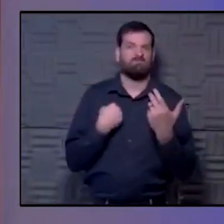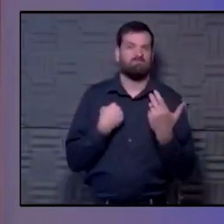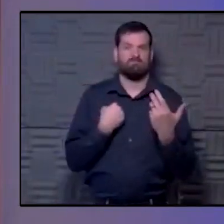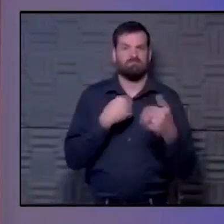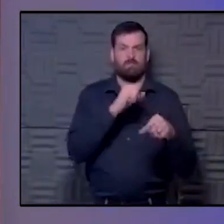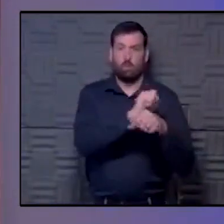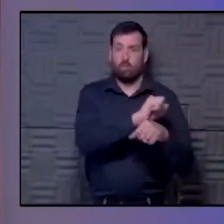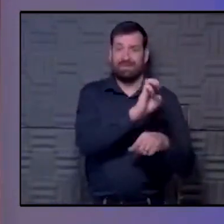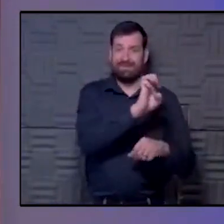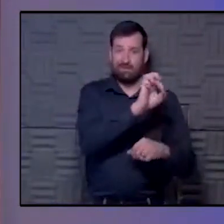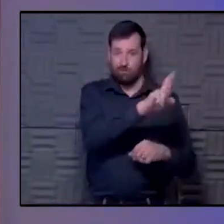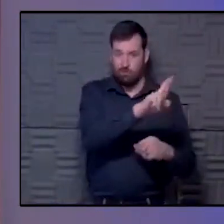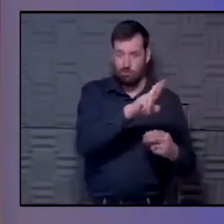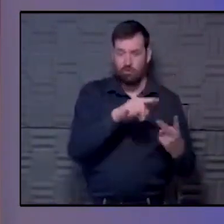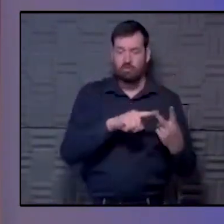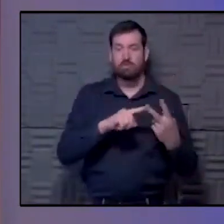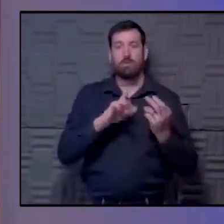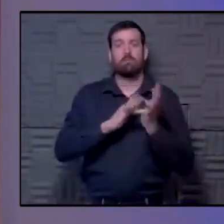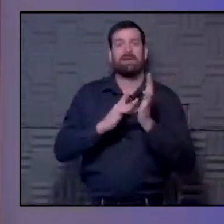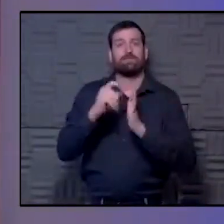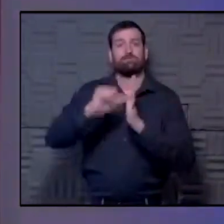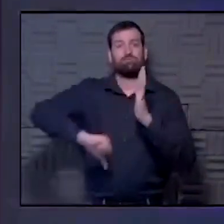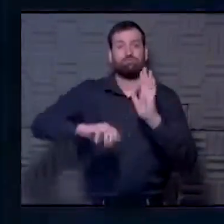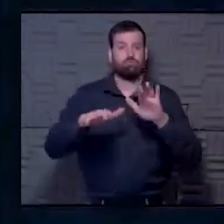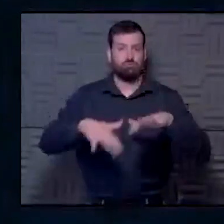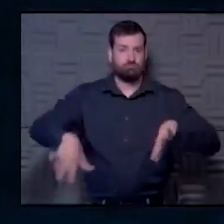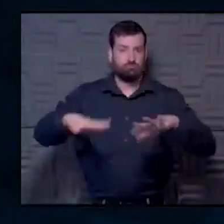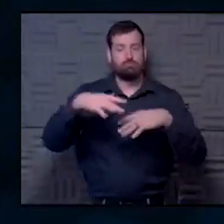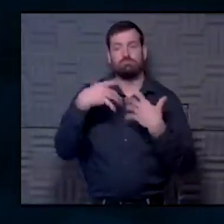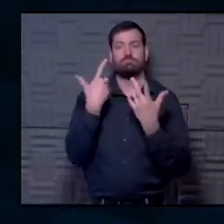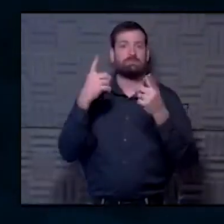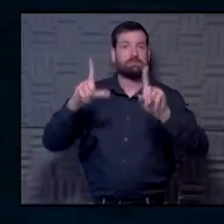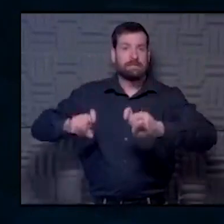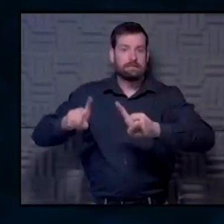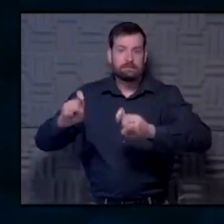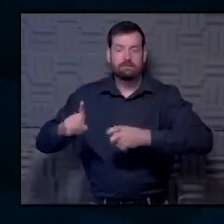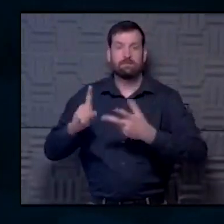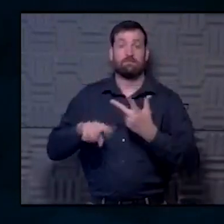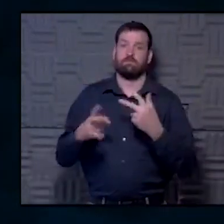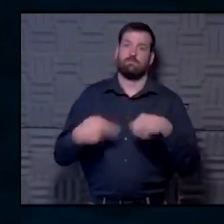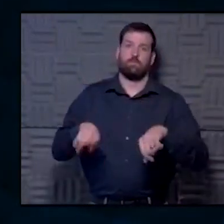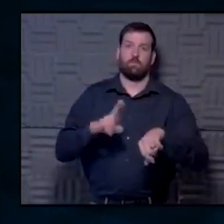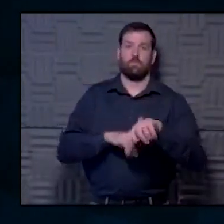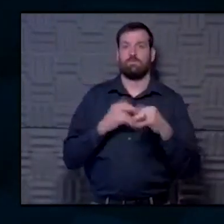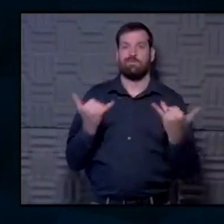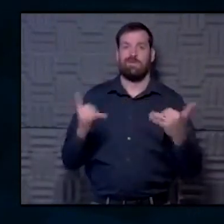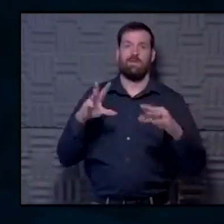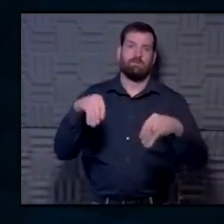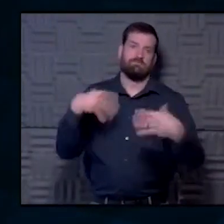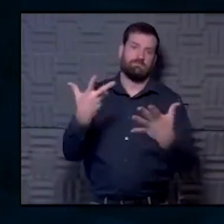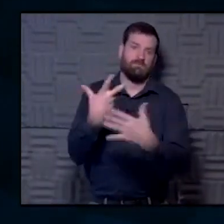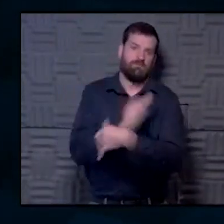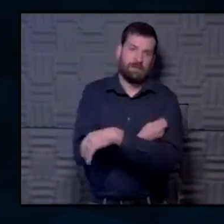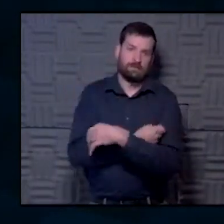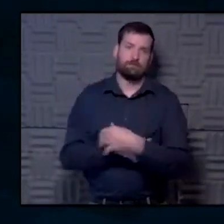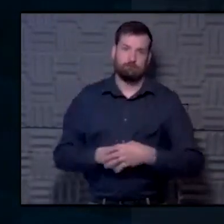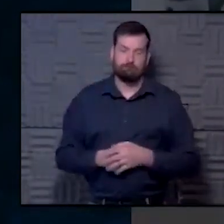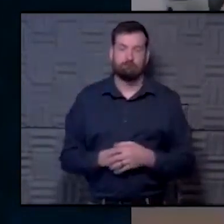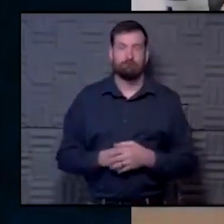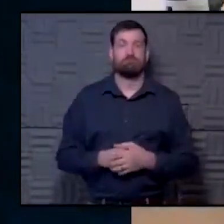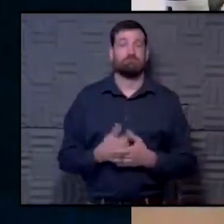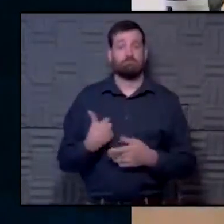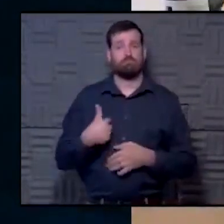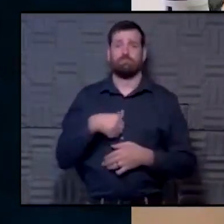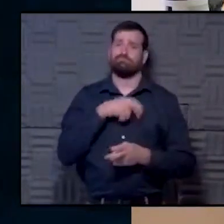working ERs and med-surg floors to testing lines, and of course now, as you say, vaccinations is a big thing. So we're